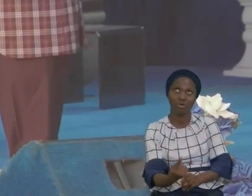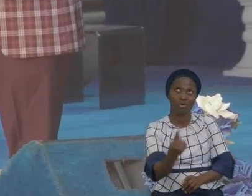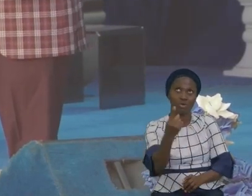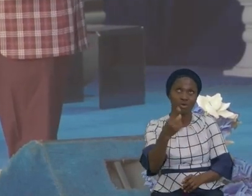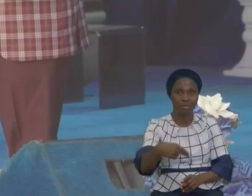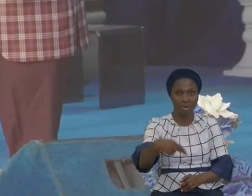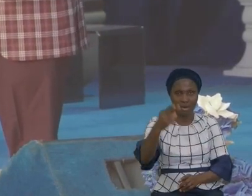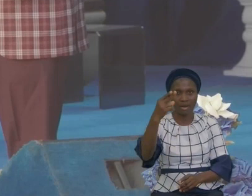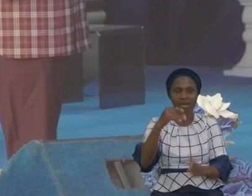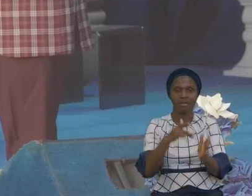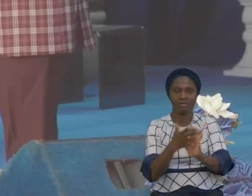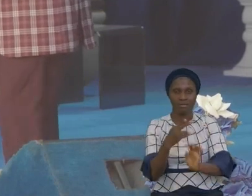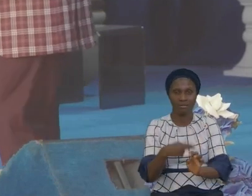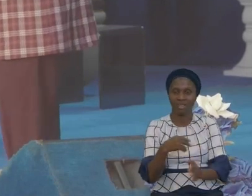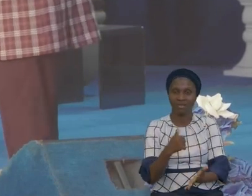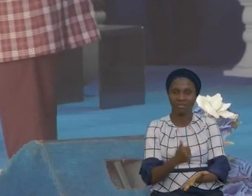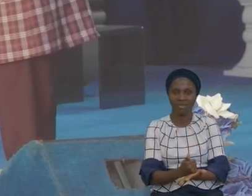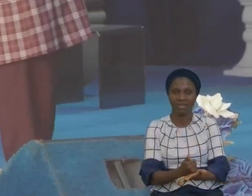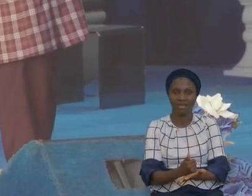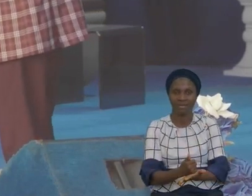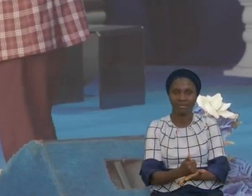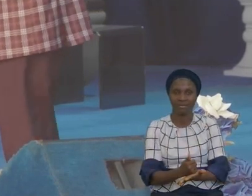You are the lowest point.